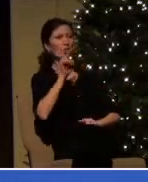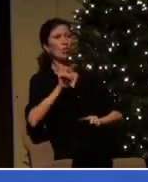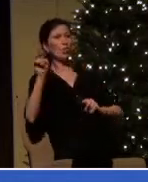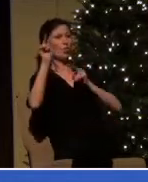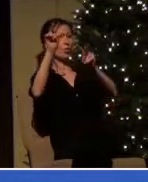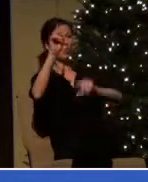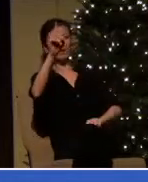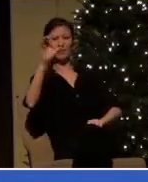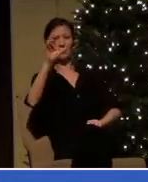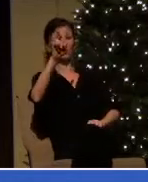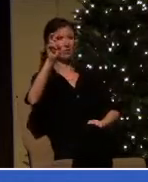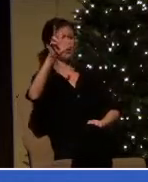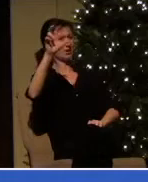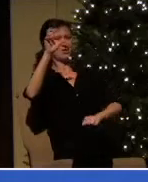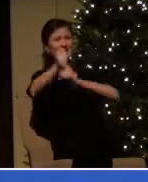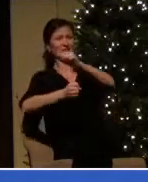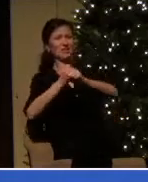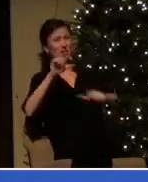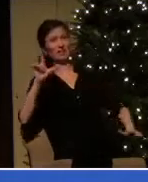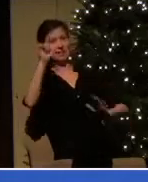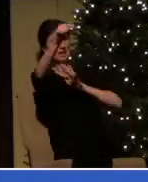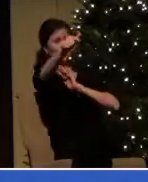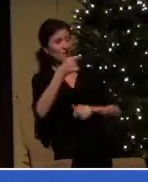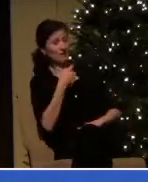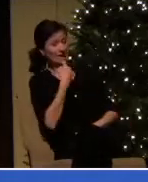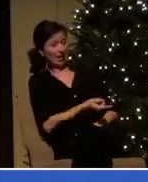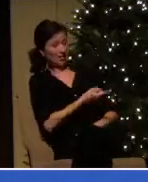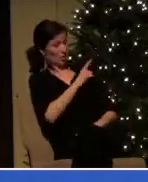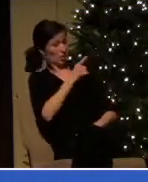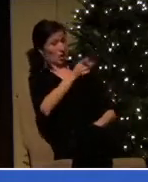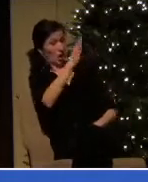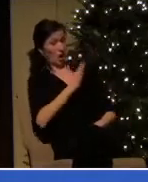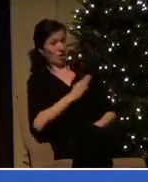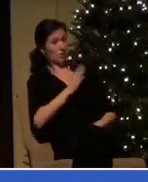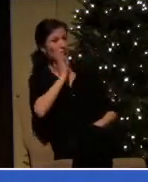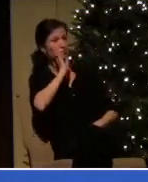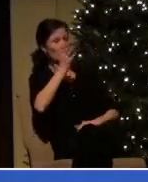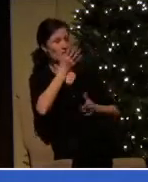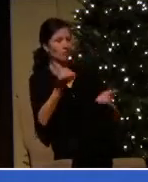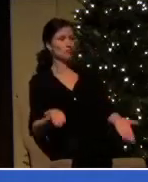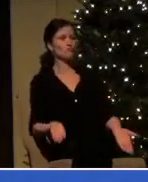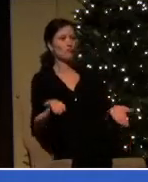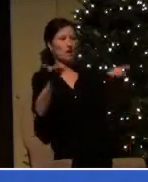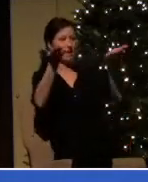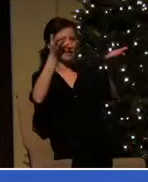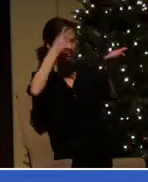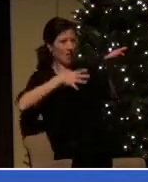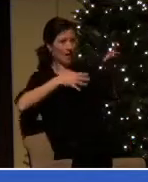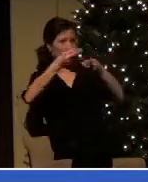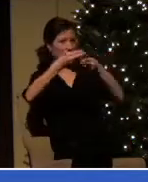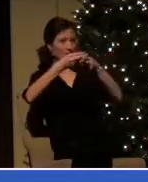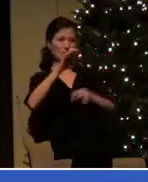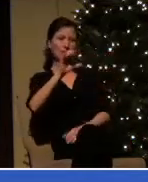years down the road, and he says, God is going to raise up a man called Cyrus. By the way, this is why a